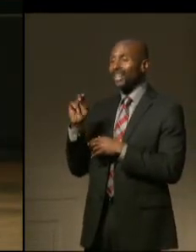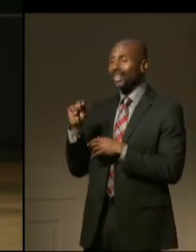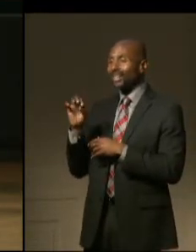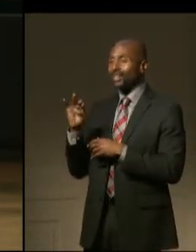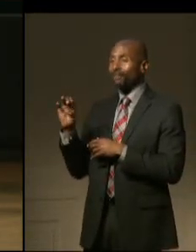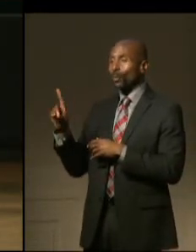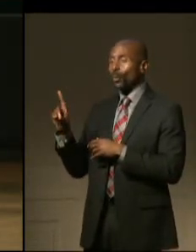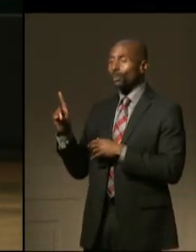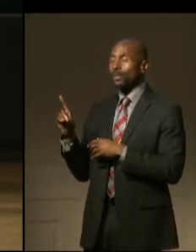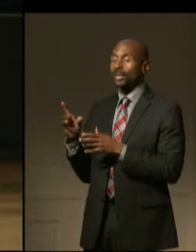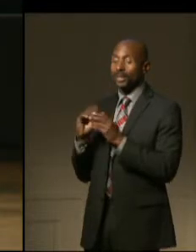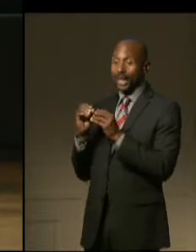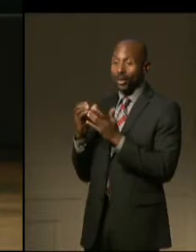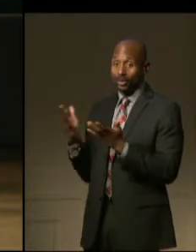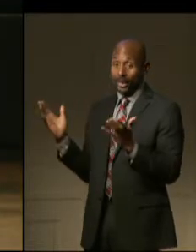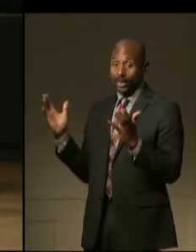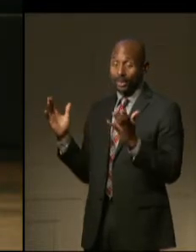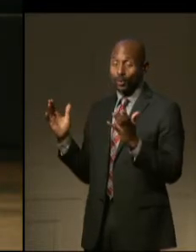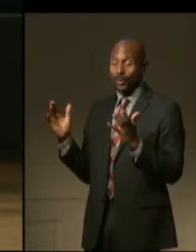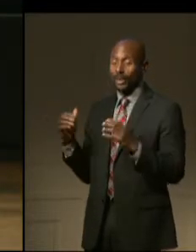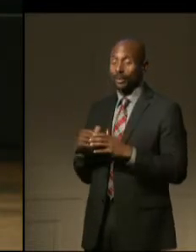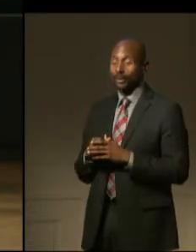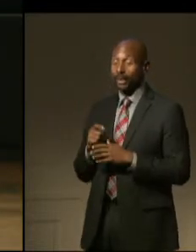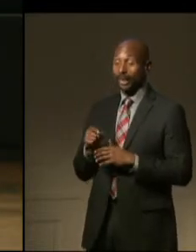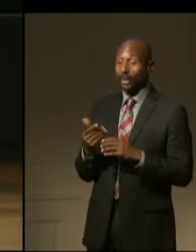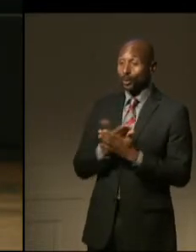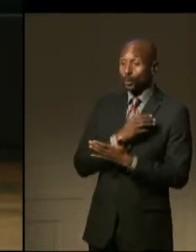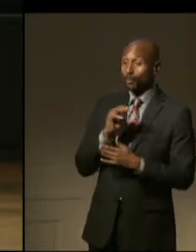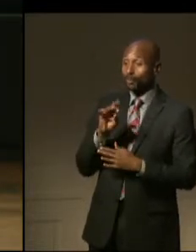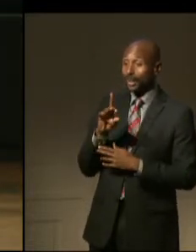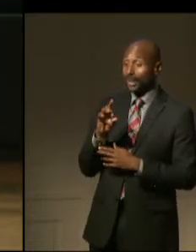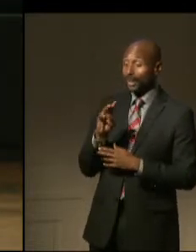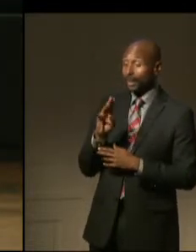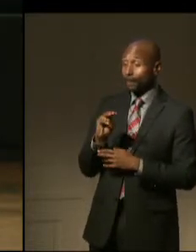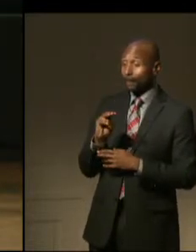these digital experiences and digital education,